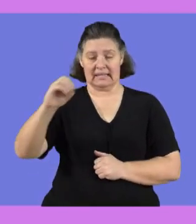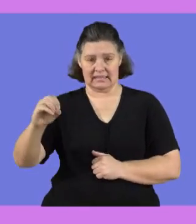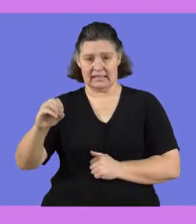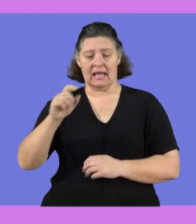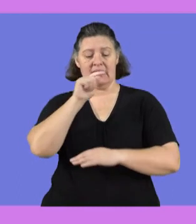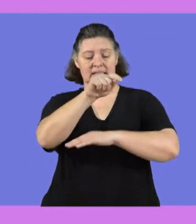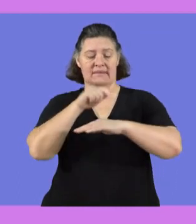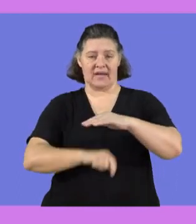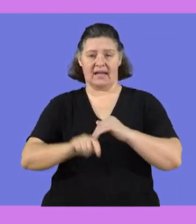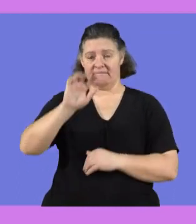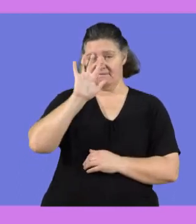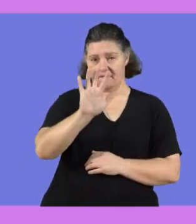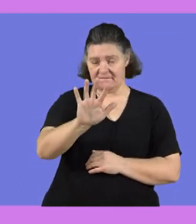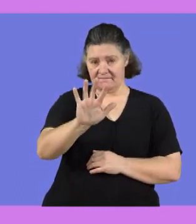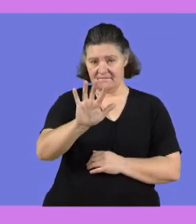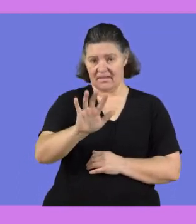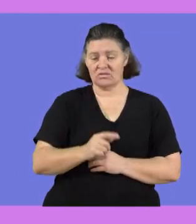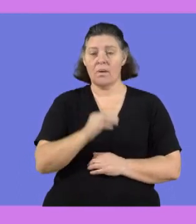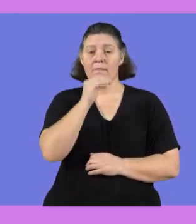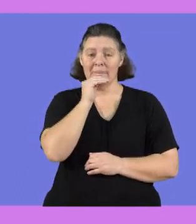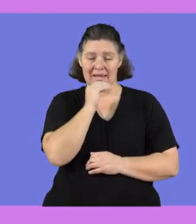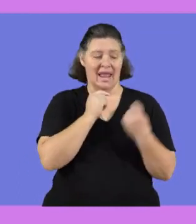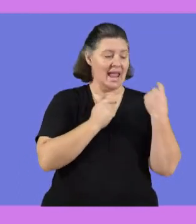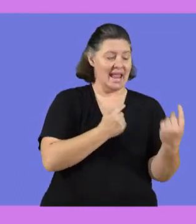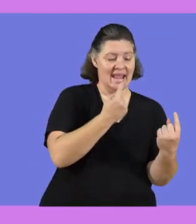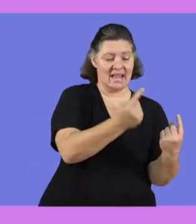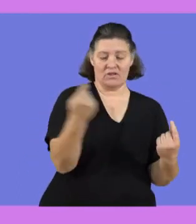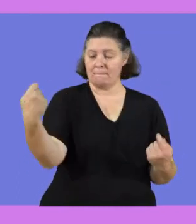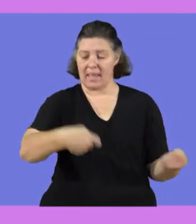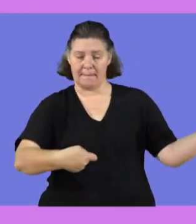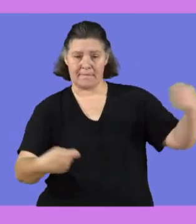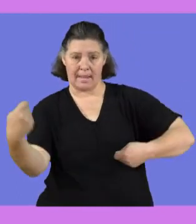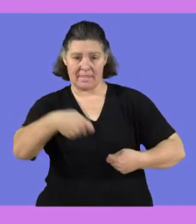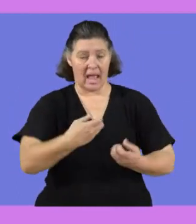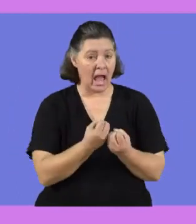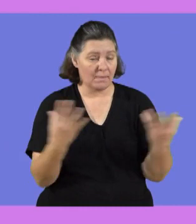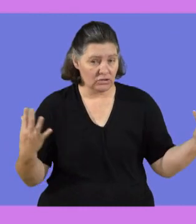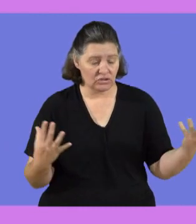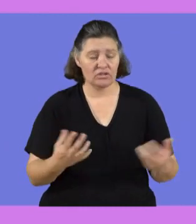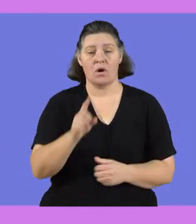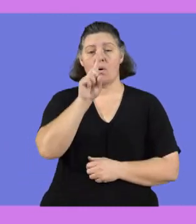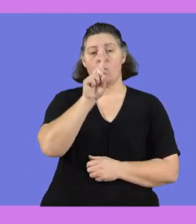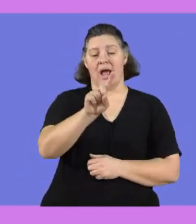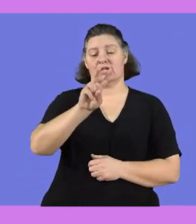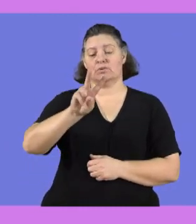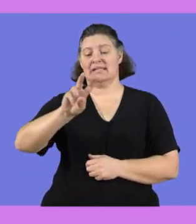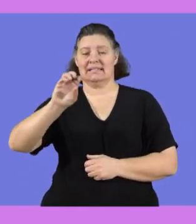say 600 rand divide by 5. Each one of them should contribute, therefore,